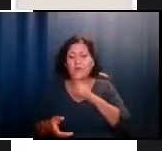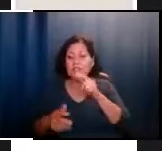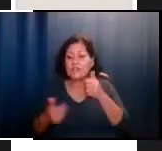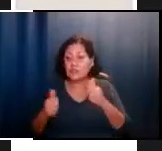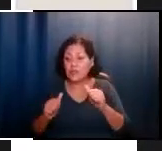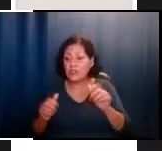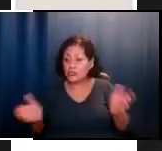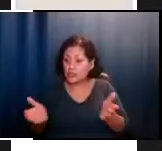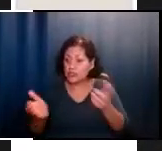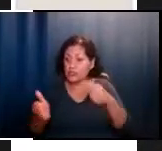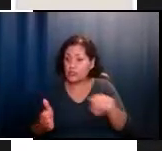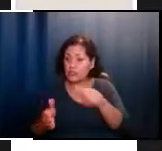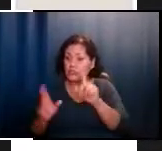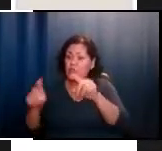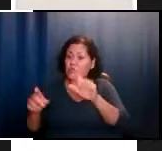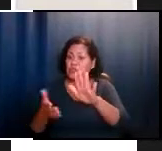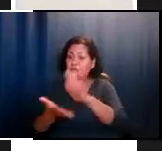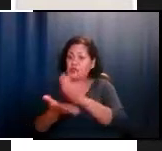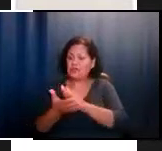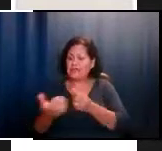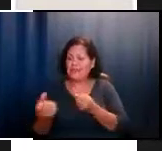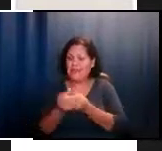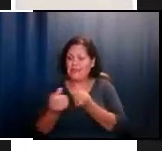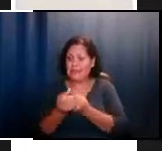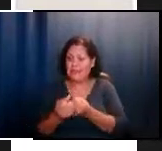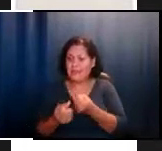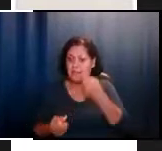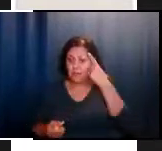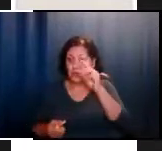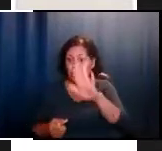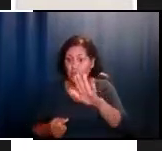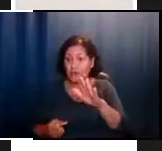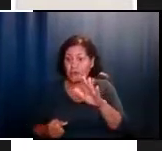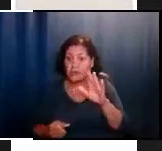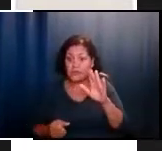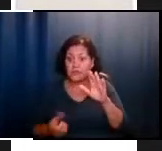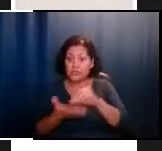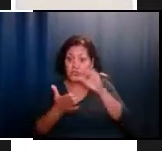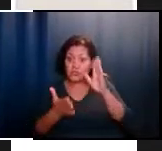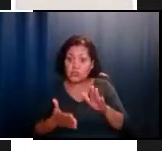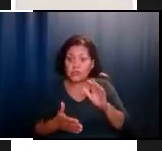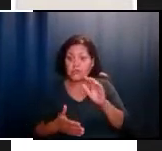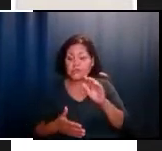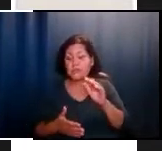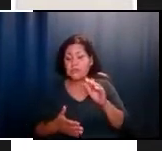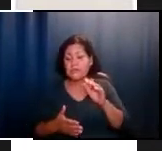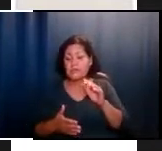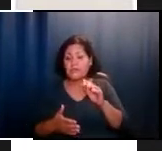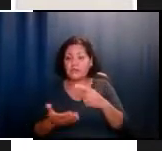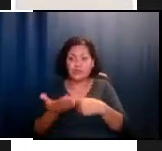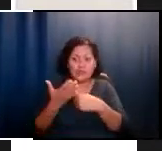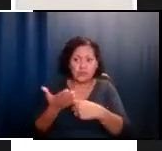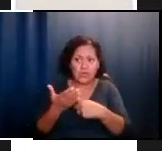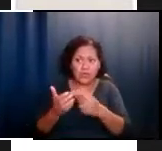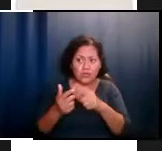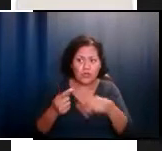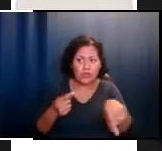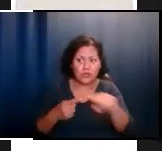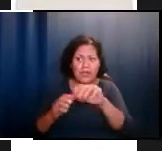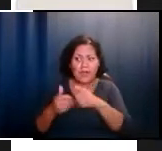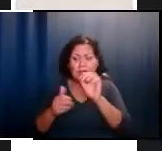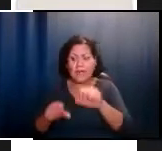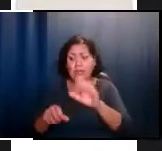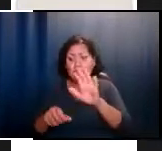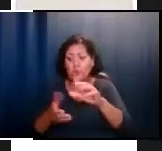you to go to your school and advocate on behalf of your student, to talk to them about how can your student